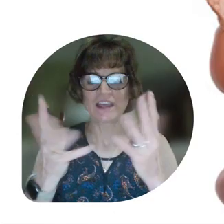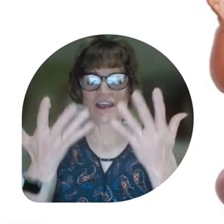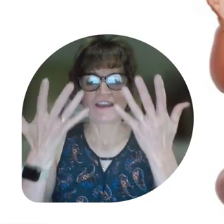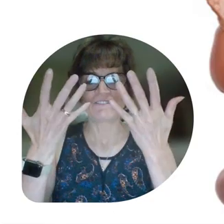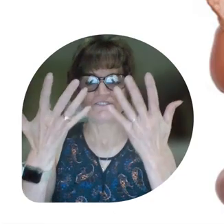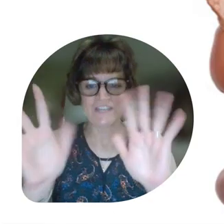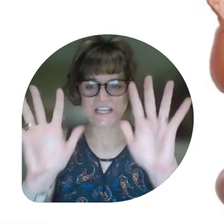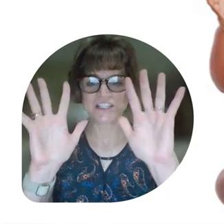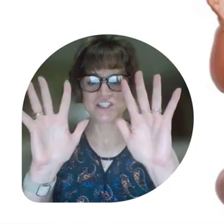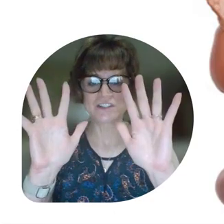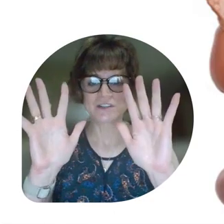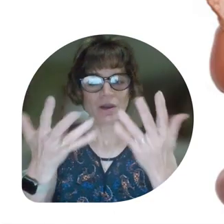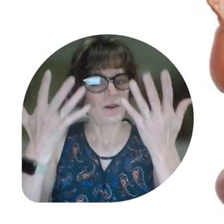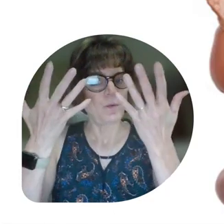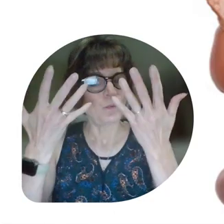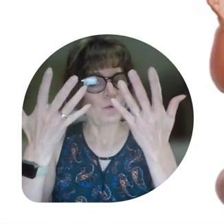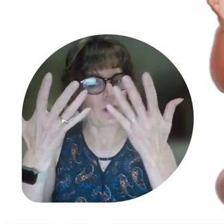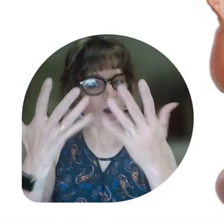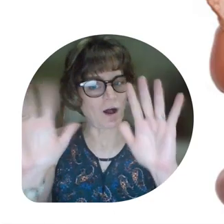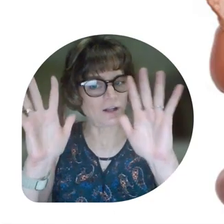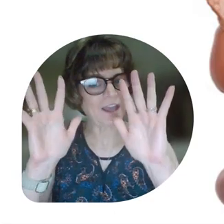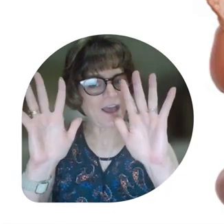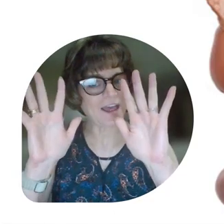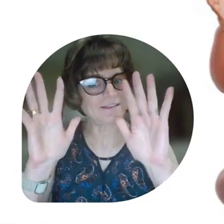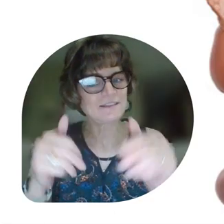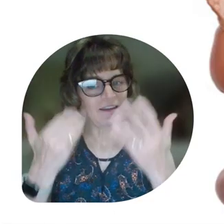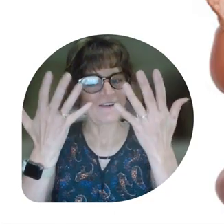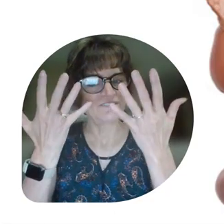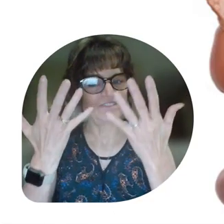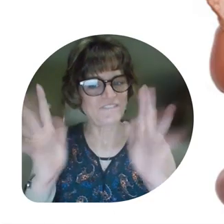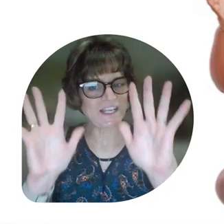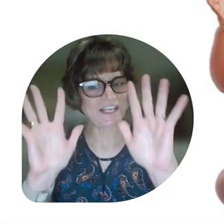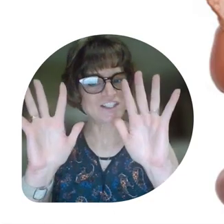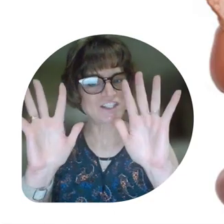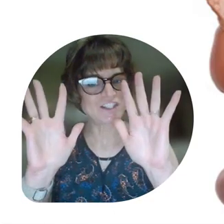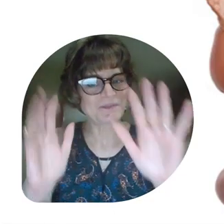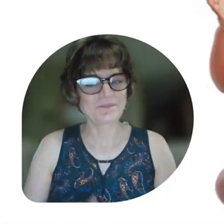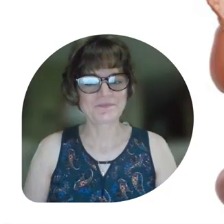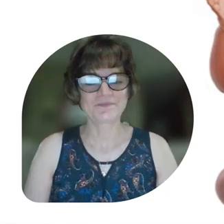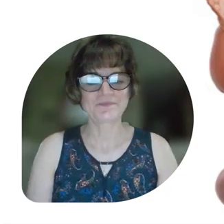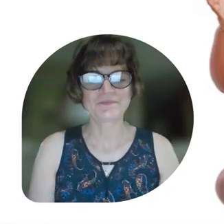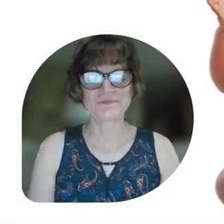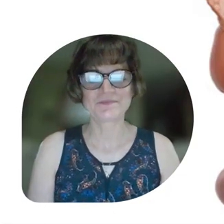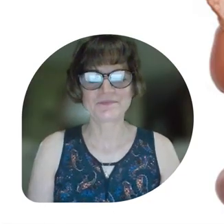Finish. Finish. We're all done. Finish.